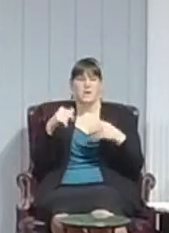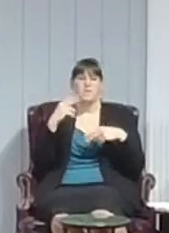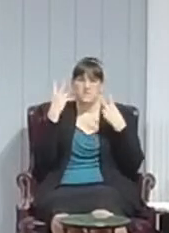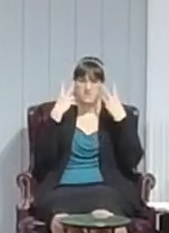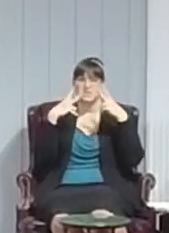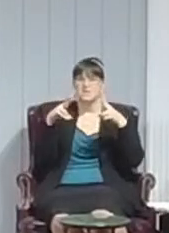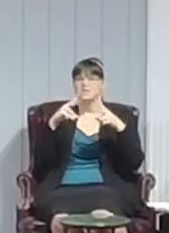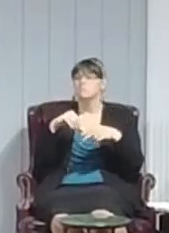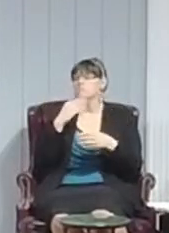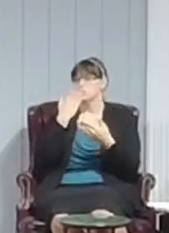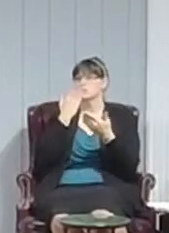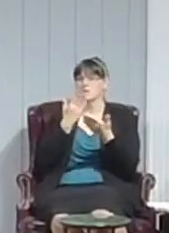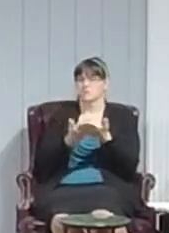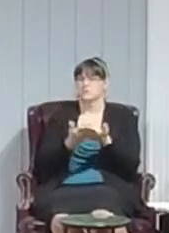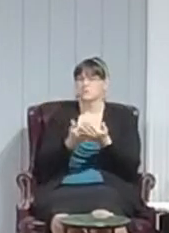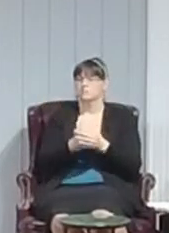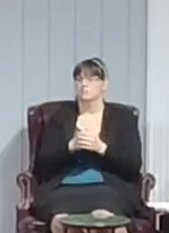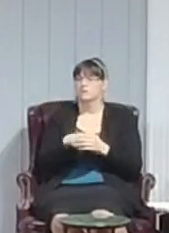happen.